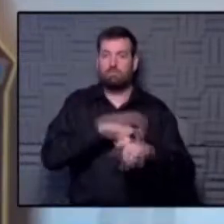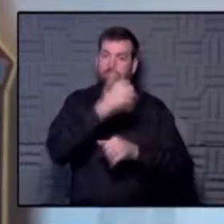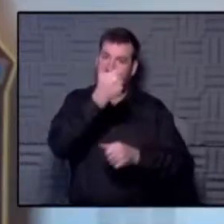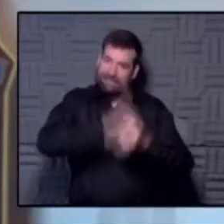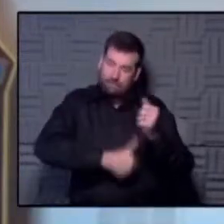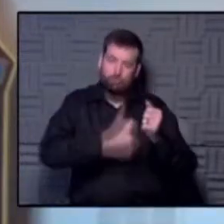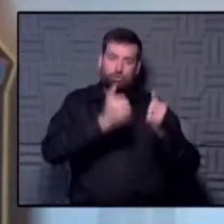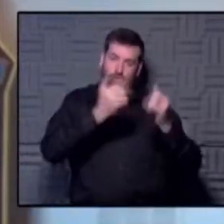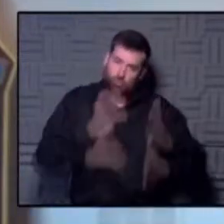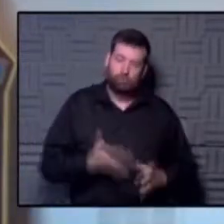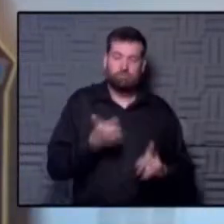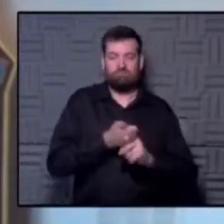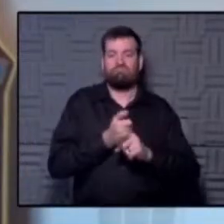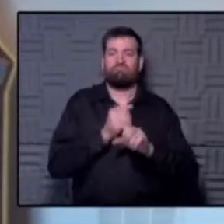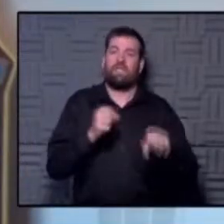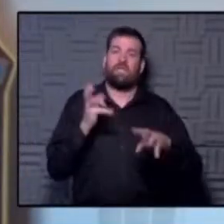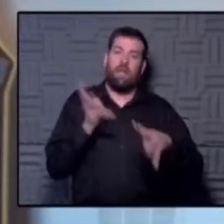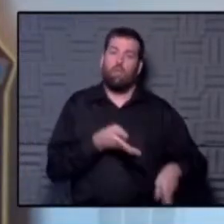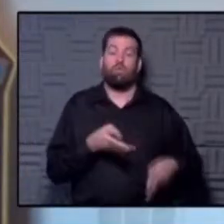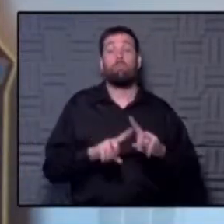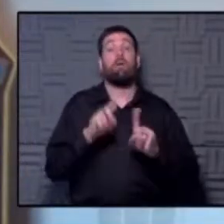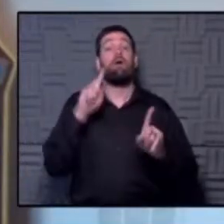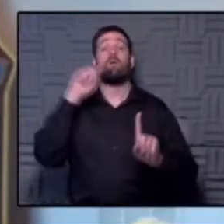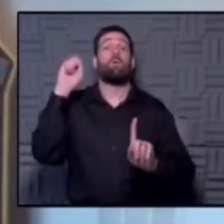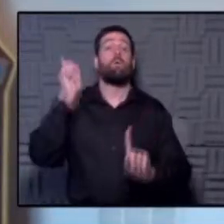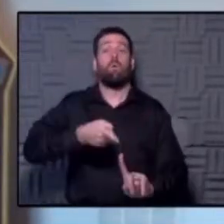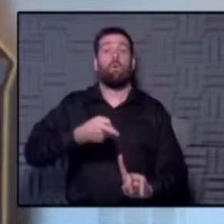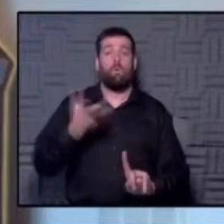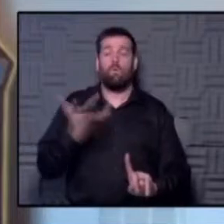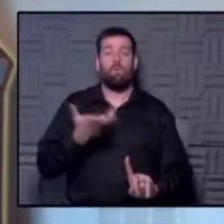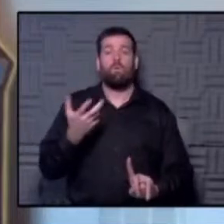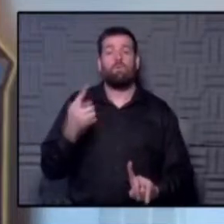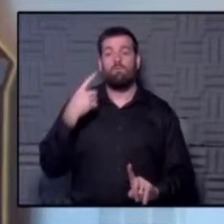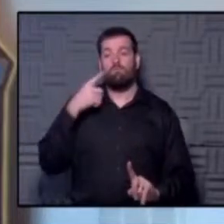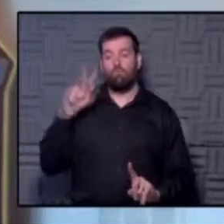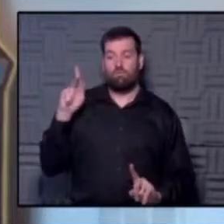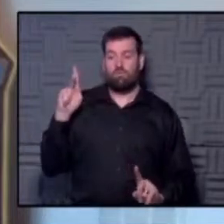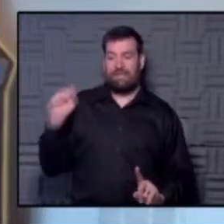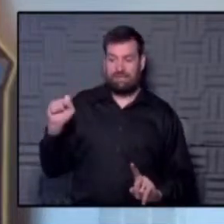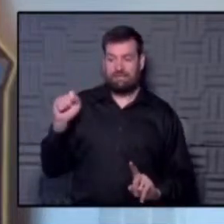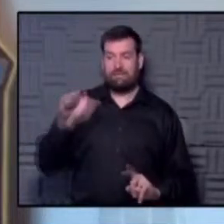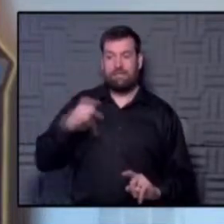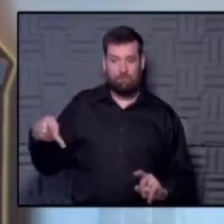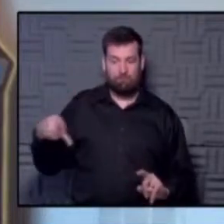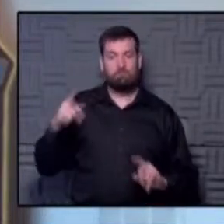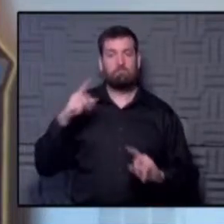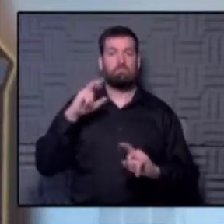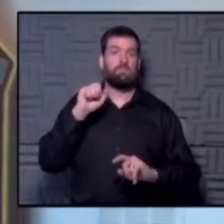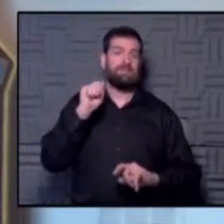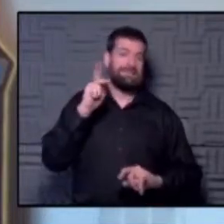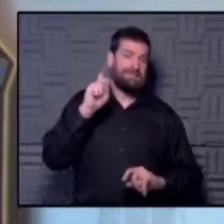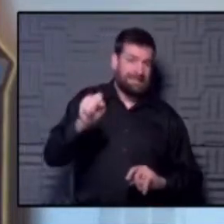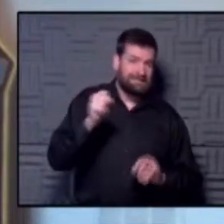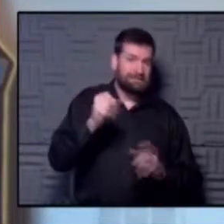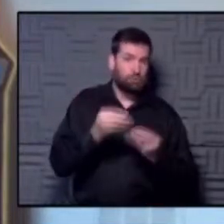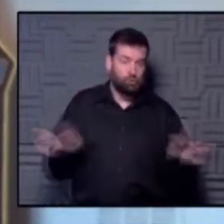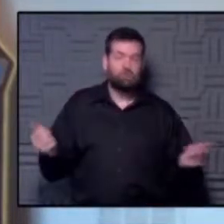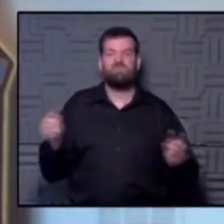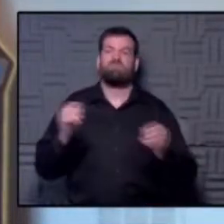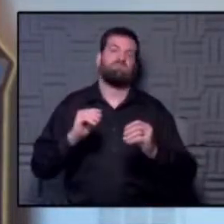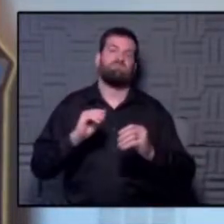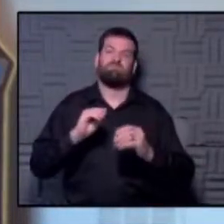can download. But the goal would be for a Kansas app and a Kansas solution to be installed, obviously, by as many